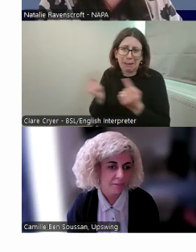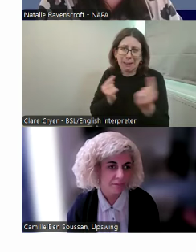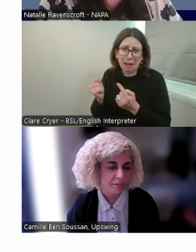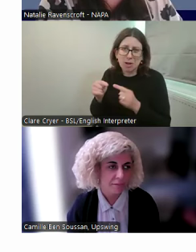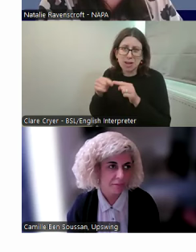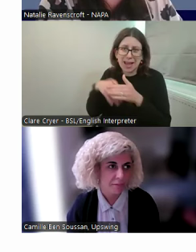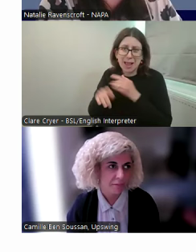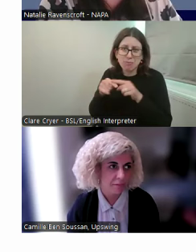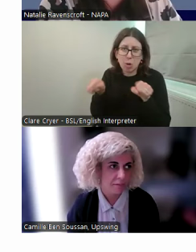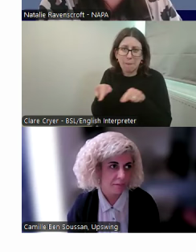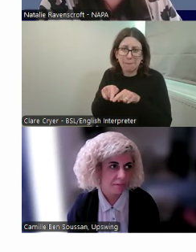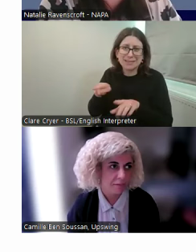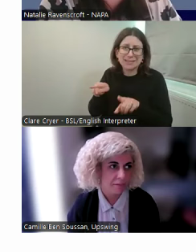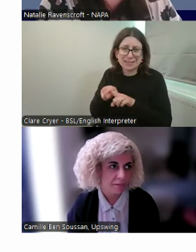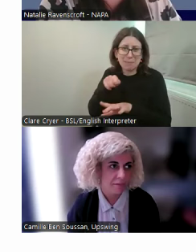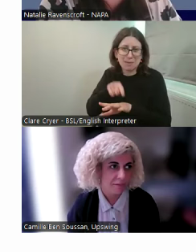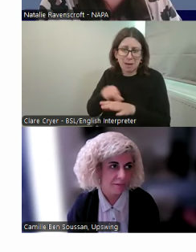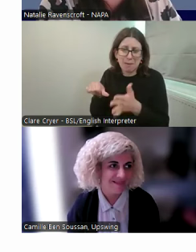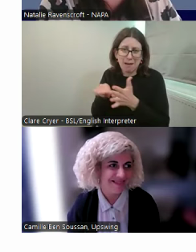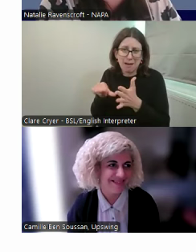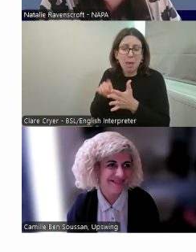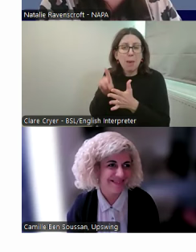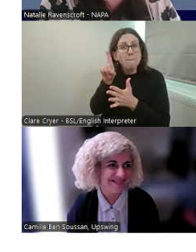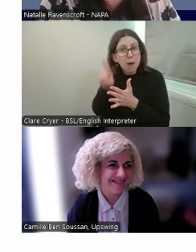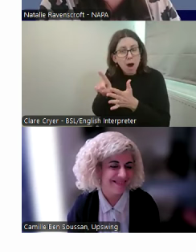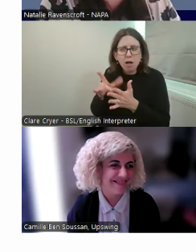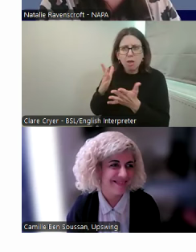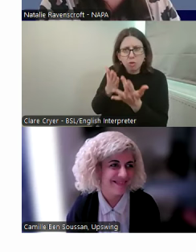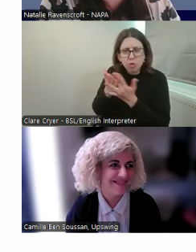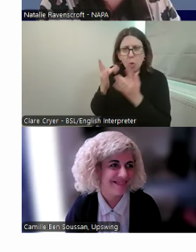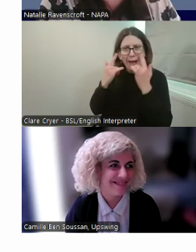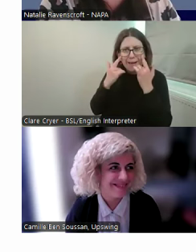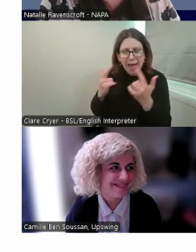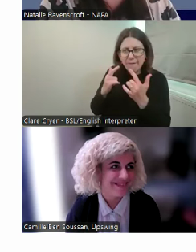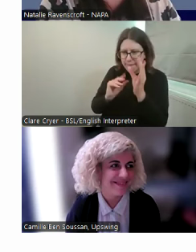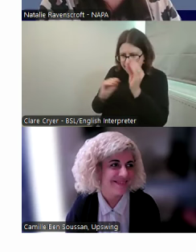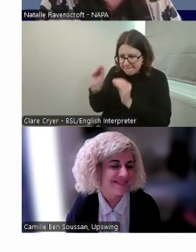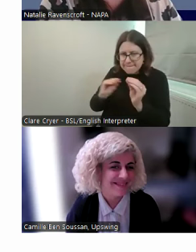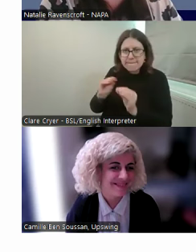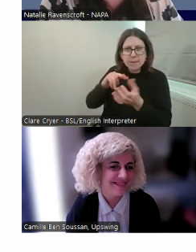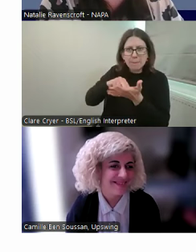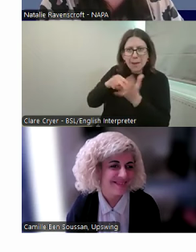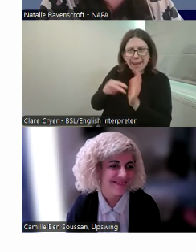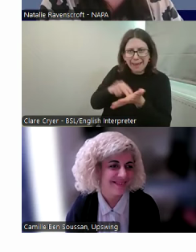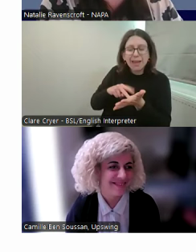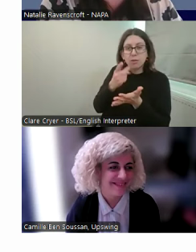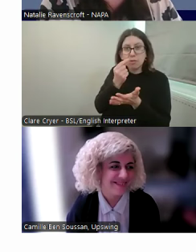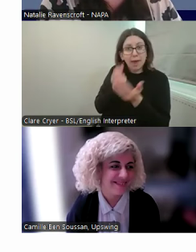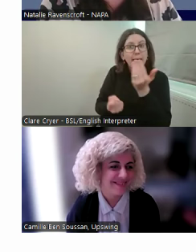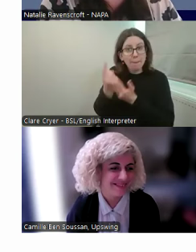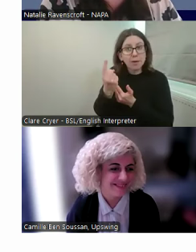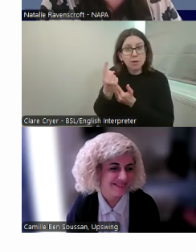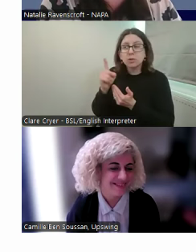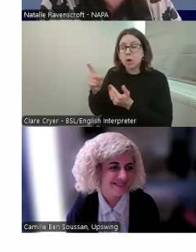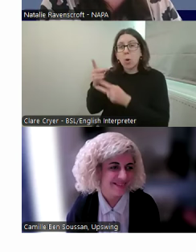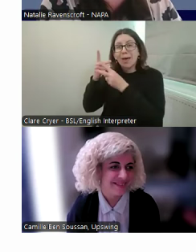scheduling and perseverance, this can happen, and I would say is really important. So the care home manager, the